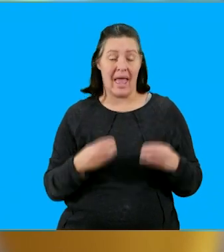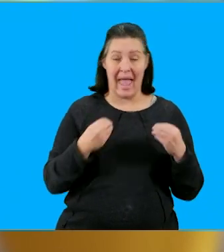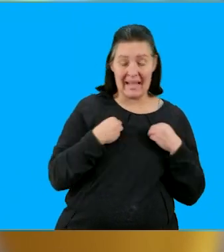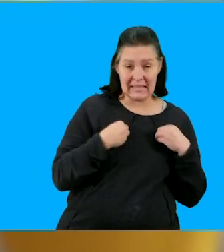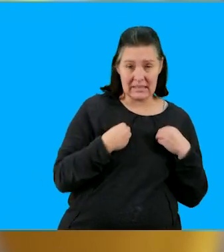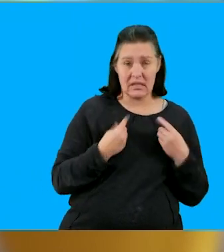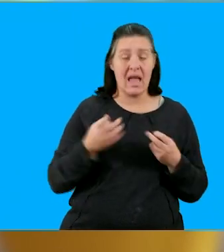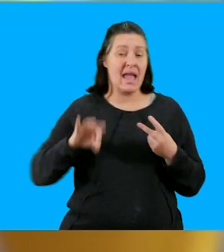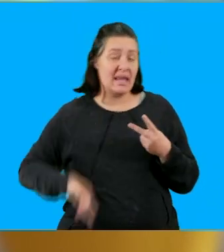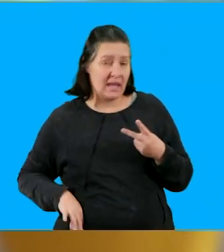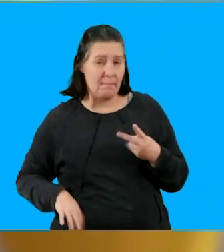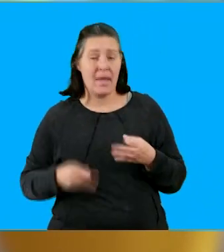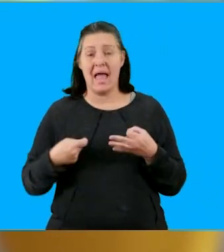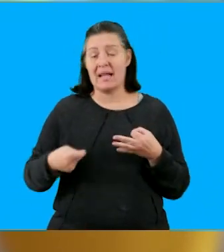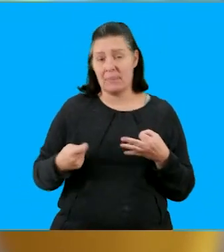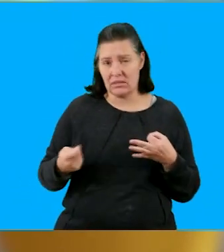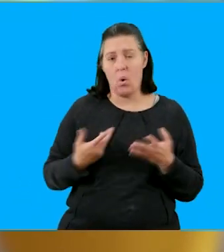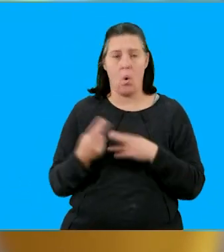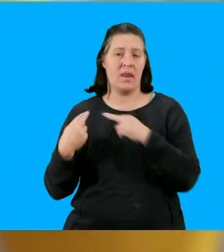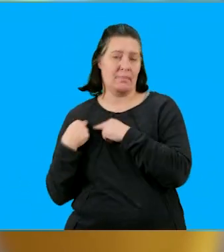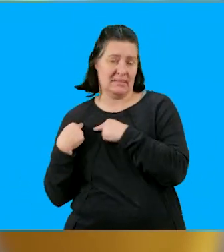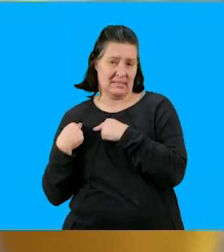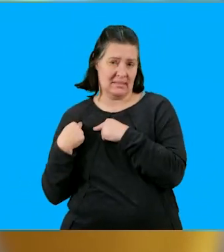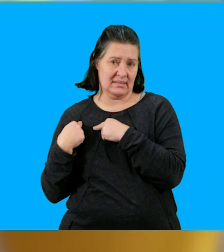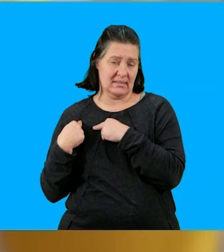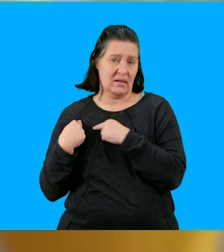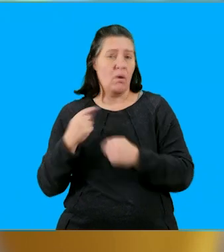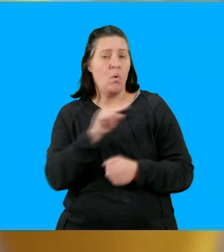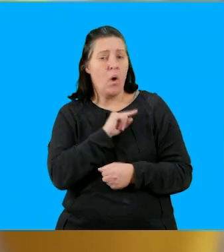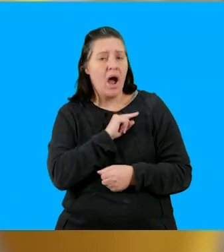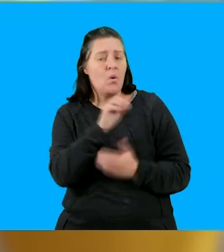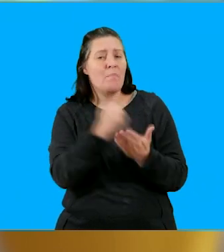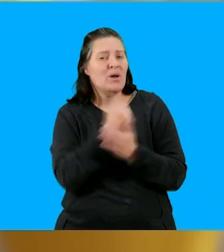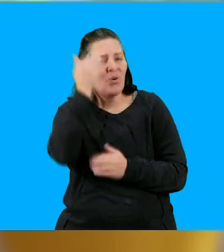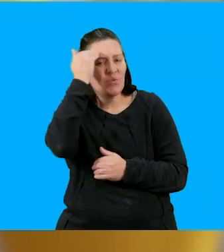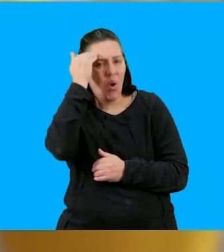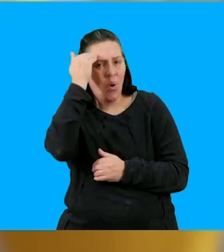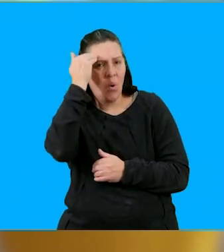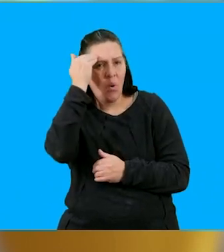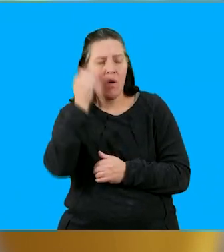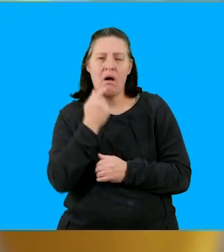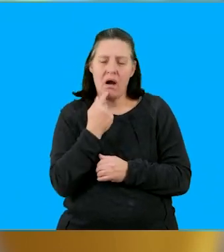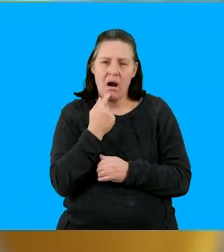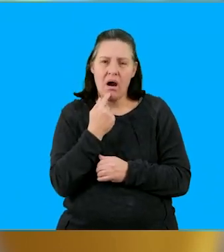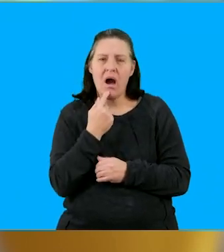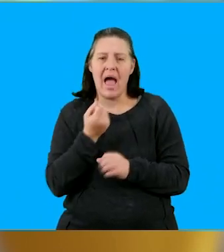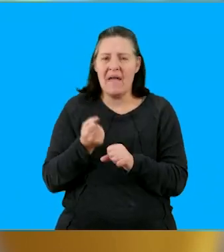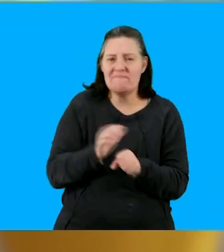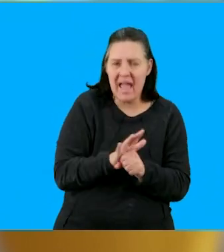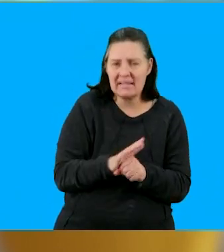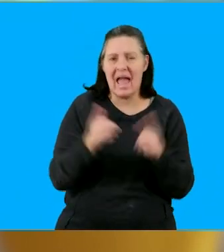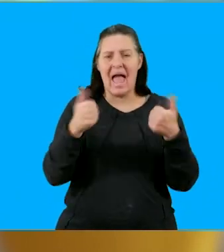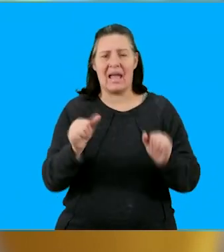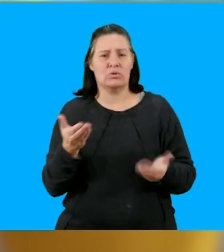asset, income, an expense, or a liability, because you need to know the effect it will have on the